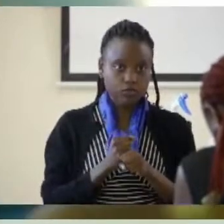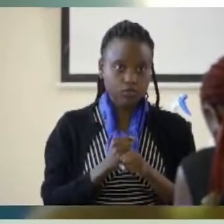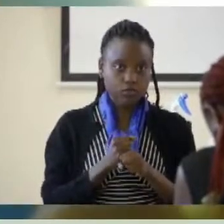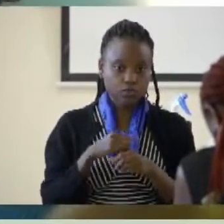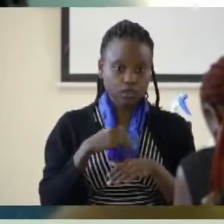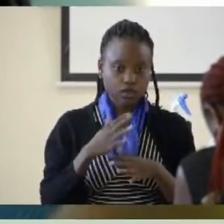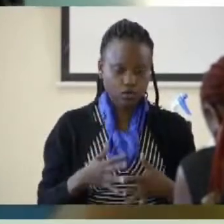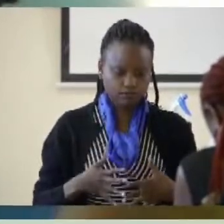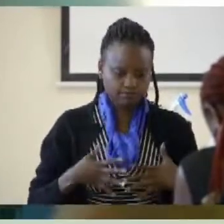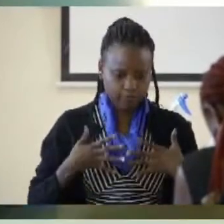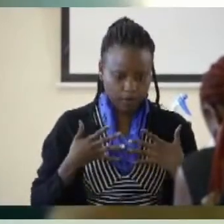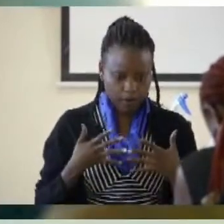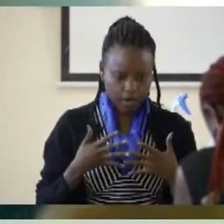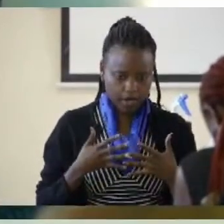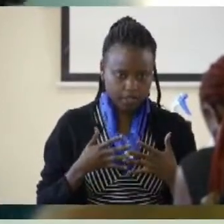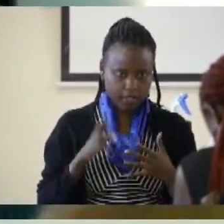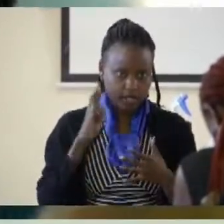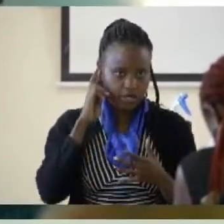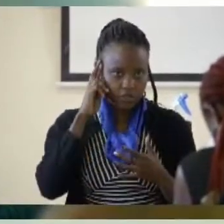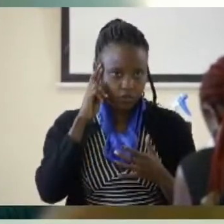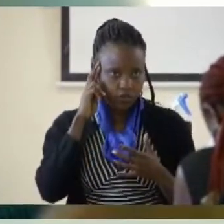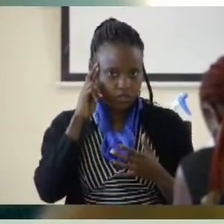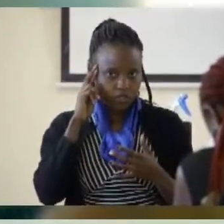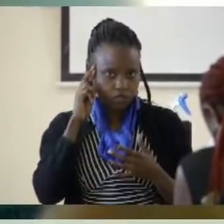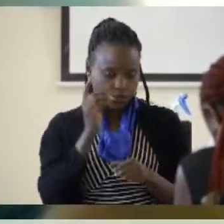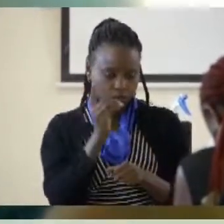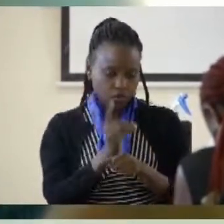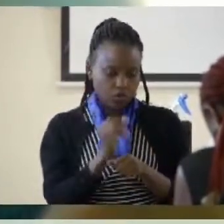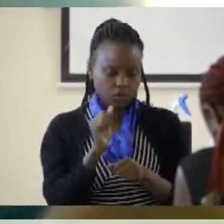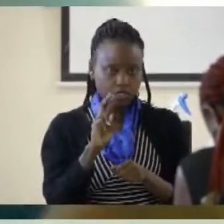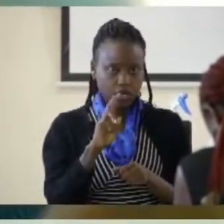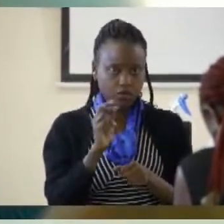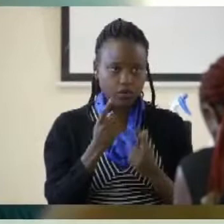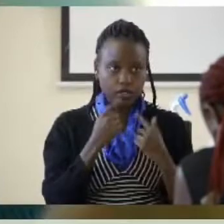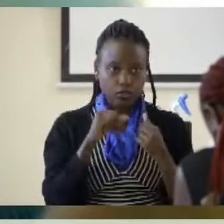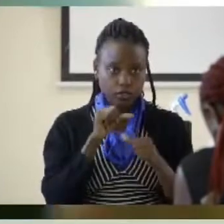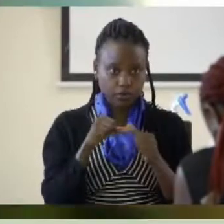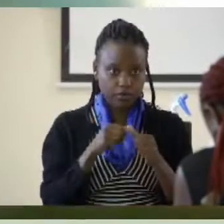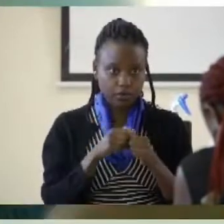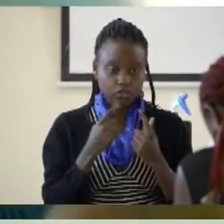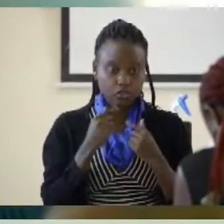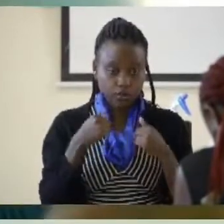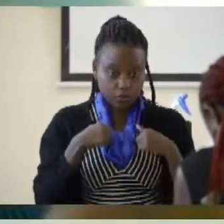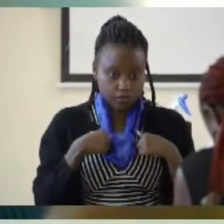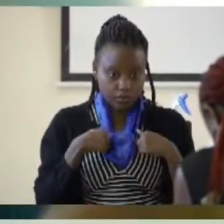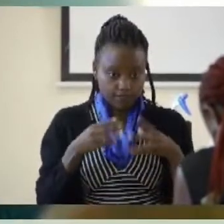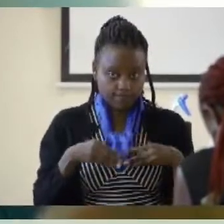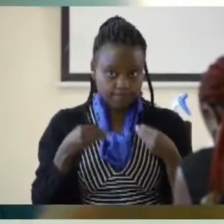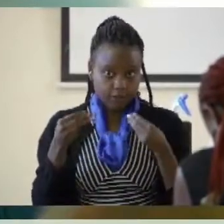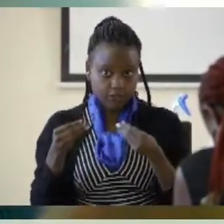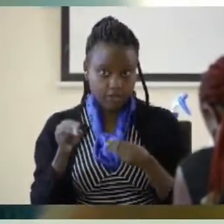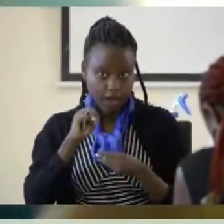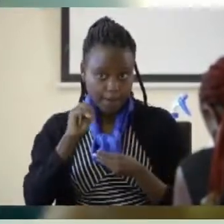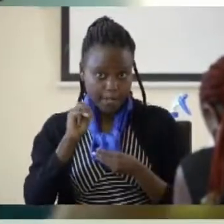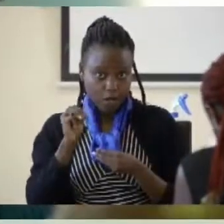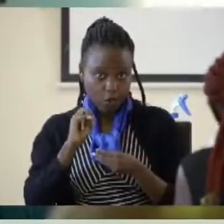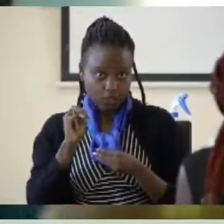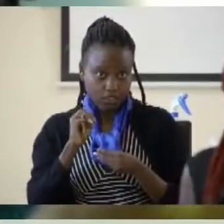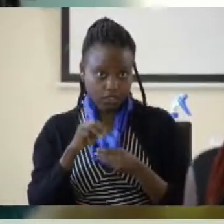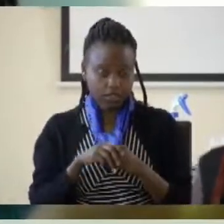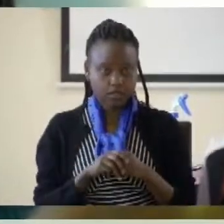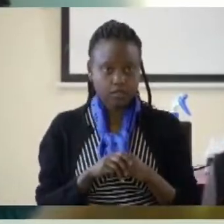it resonates with what Dr. Aura talked about. She talked about me giving her millions of